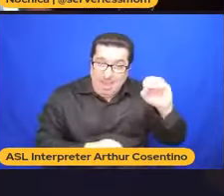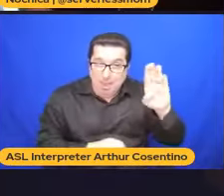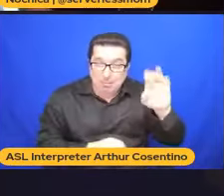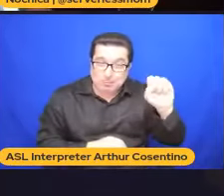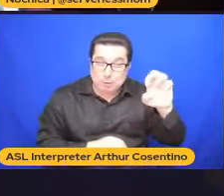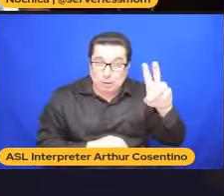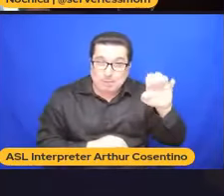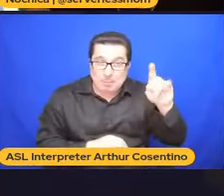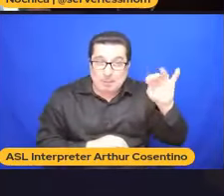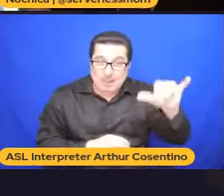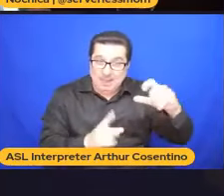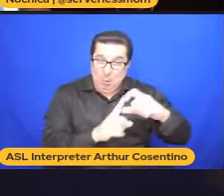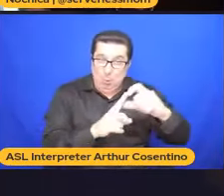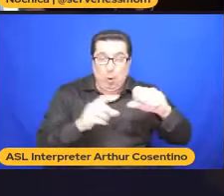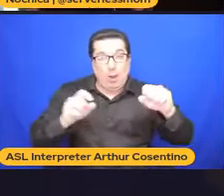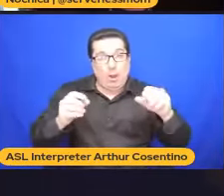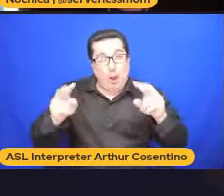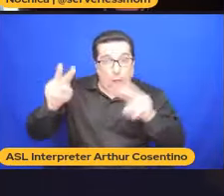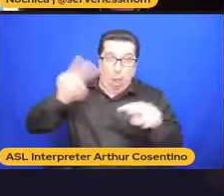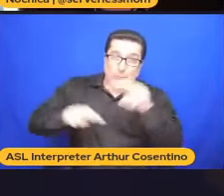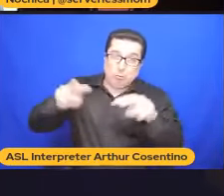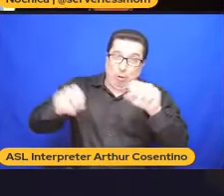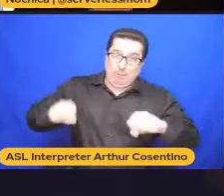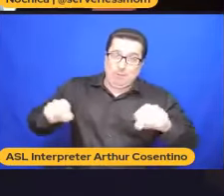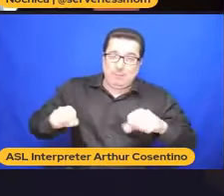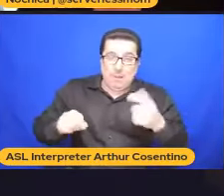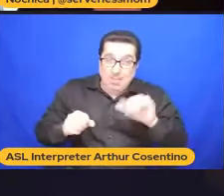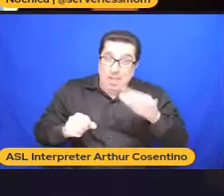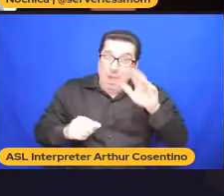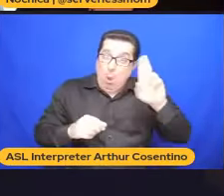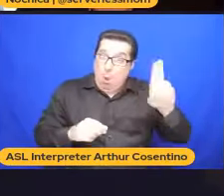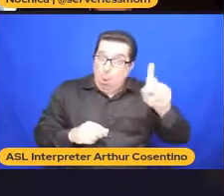but it's not necessarily used everywhere else.